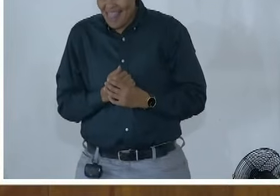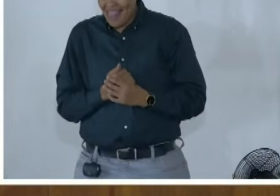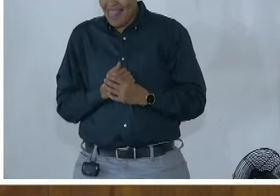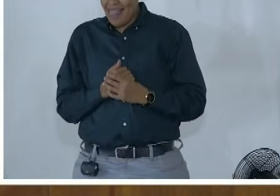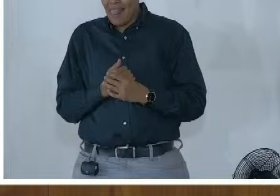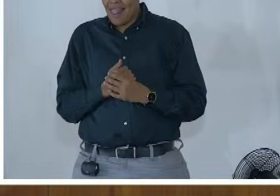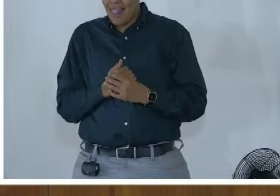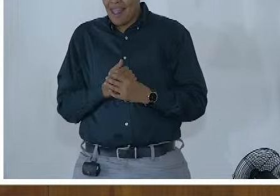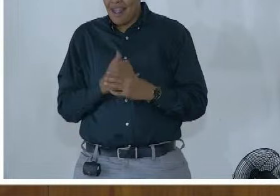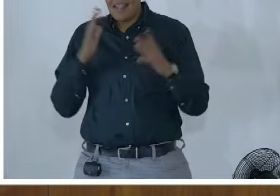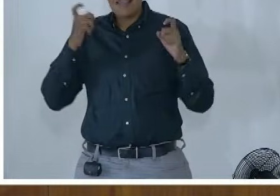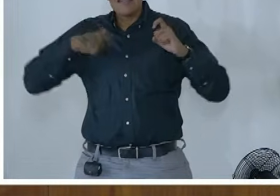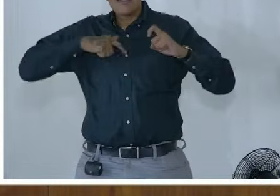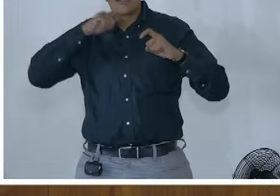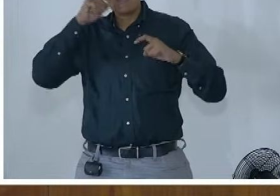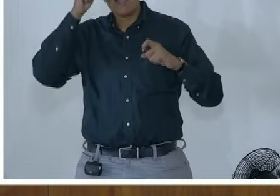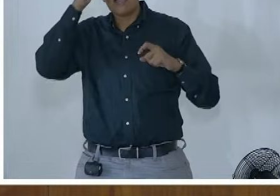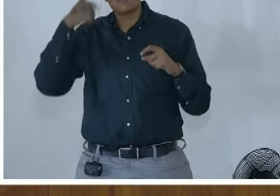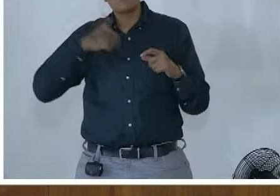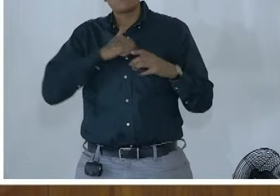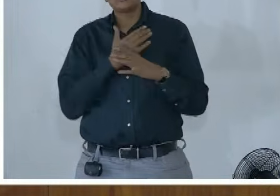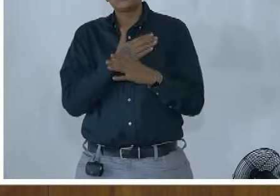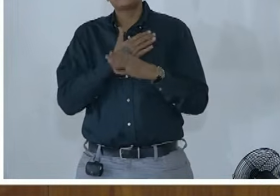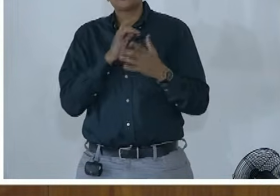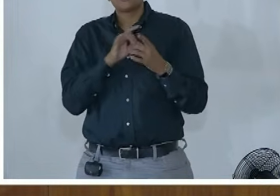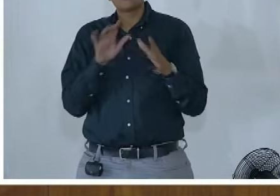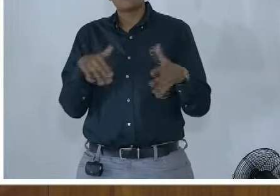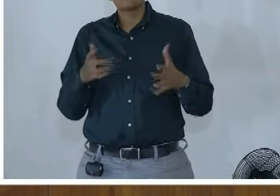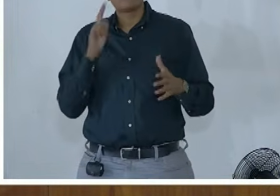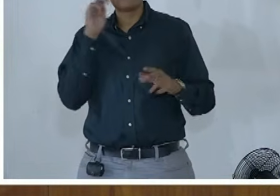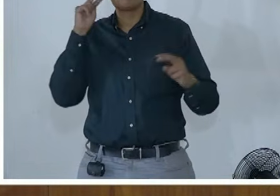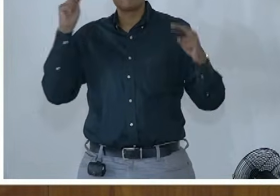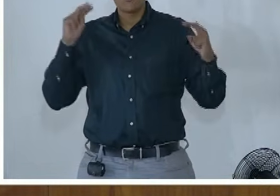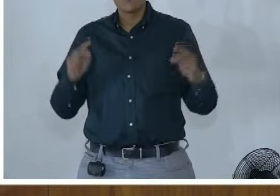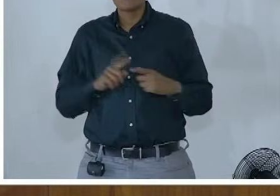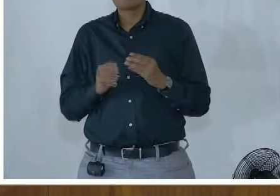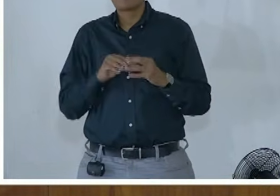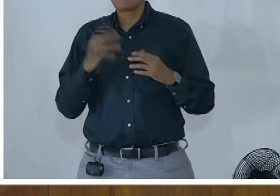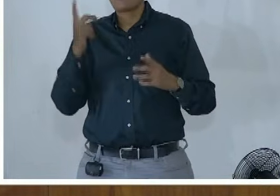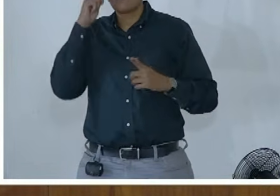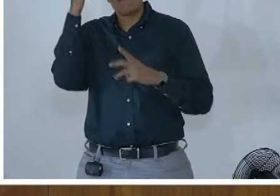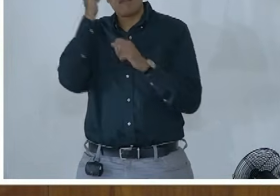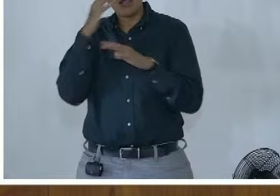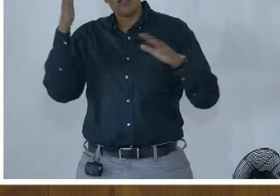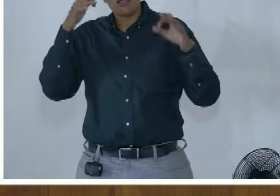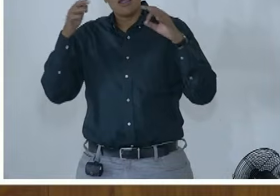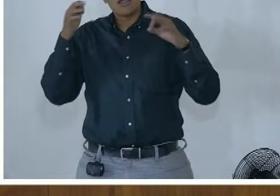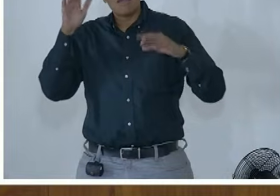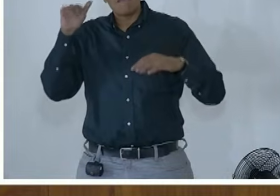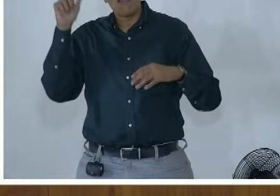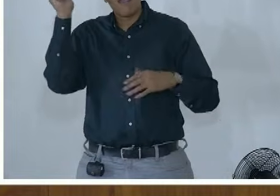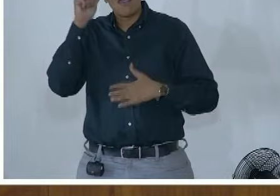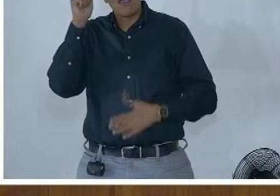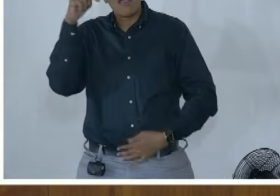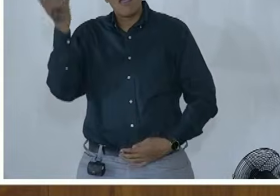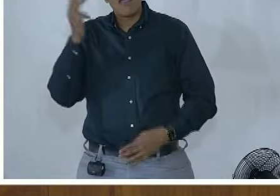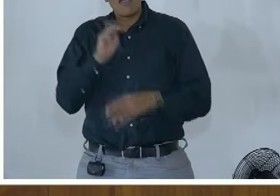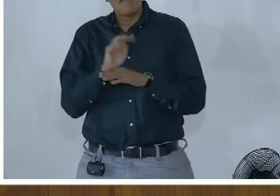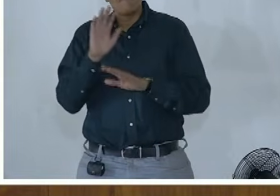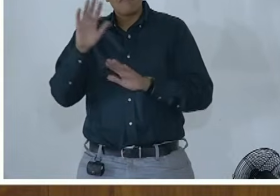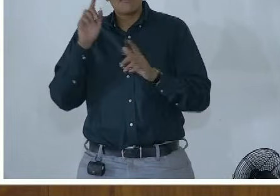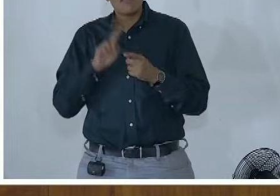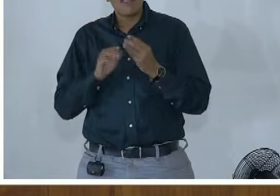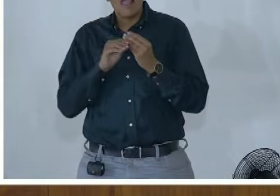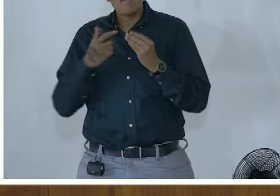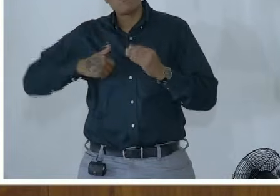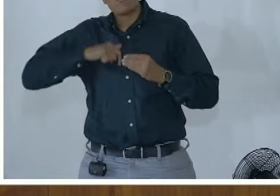Mr. Speaker, we understand and we share the view and the vision articulated by the Minister.